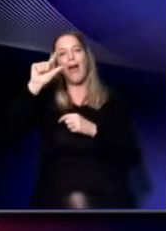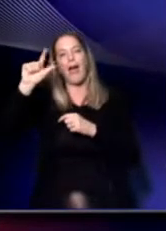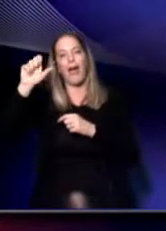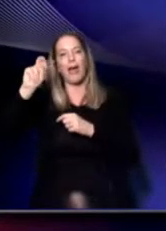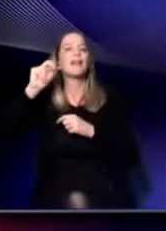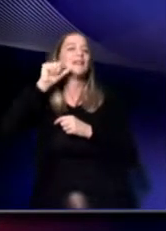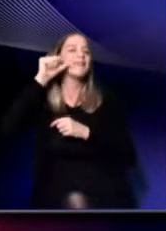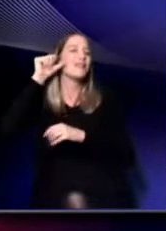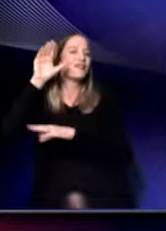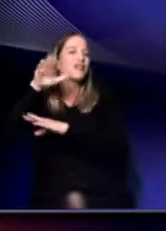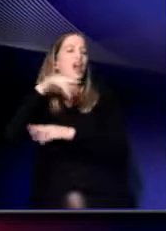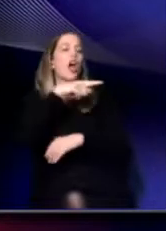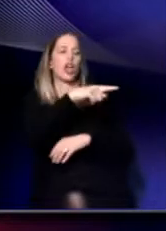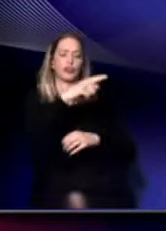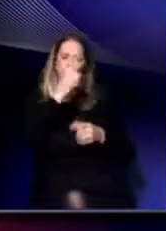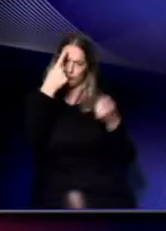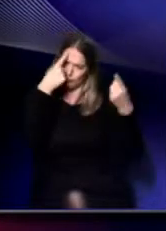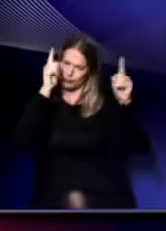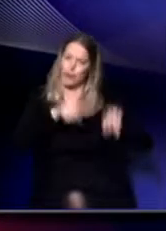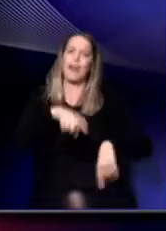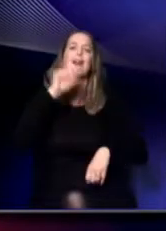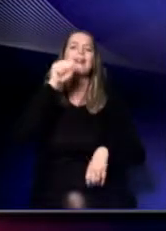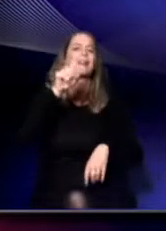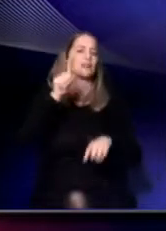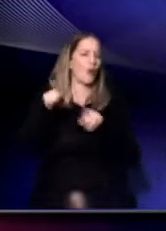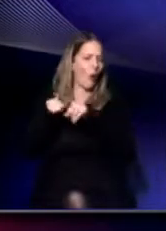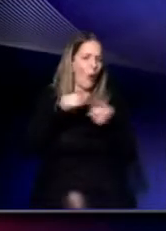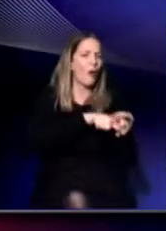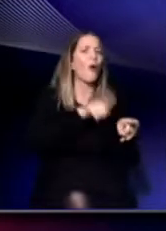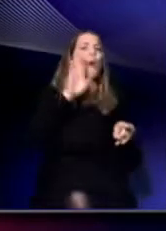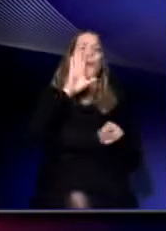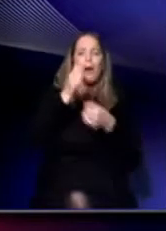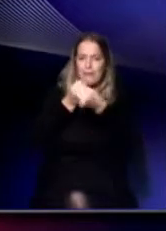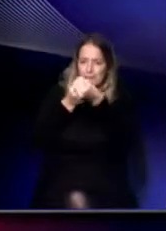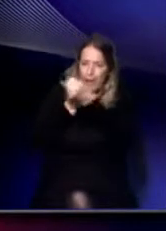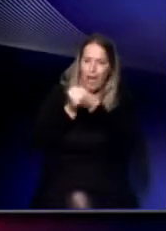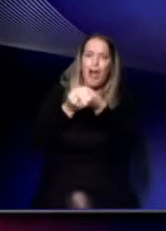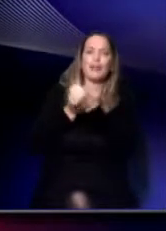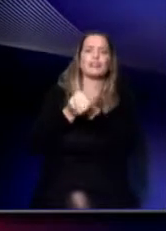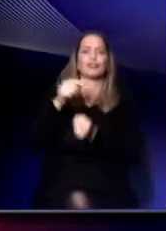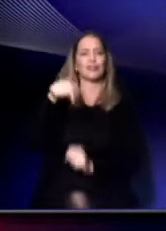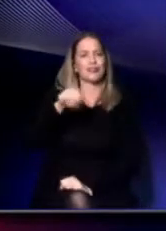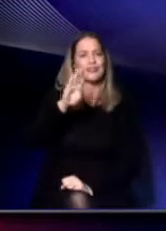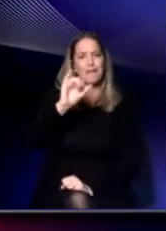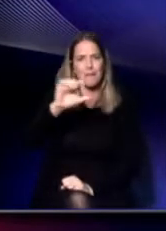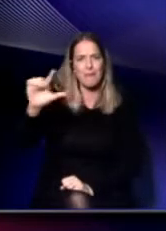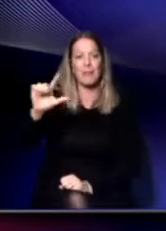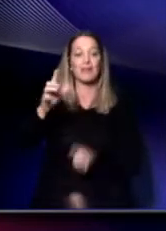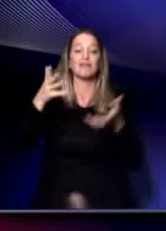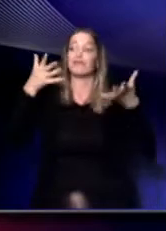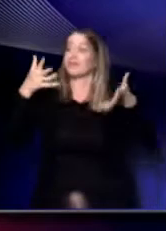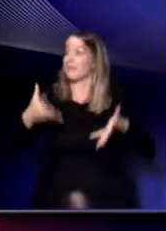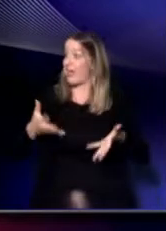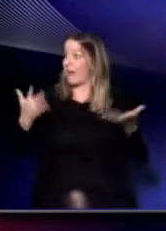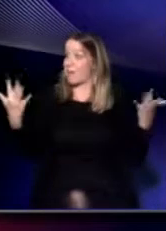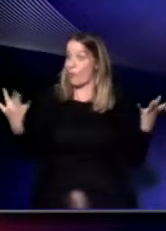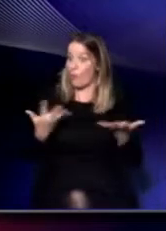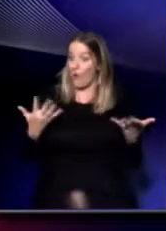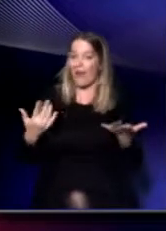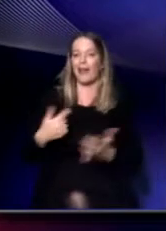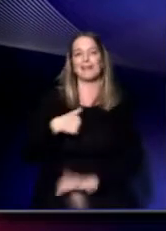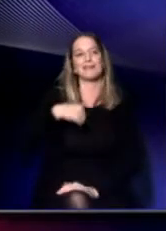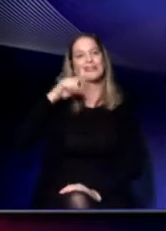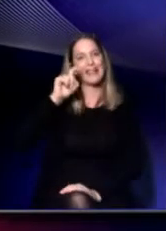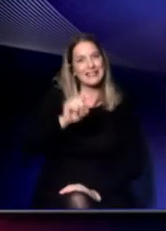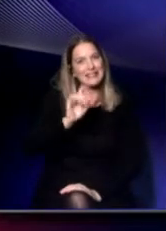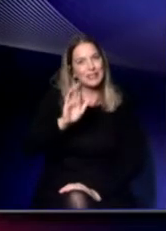be the co-sponsor of this bill. So all that's left at this moment that I need is